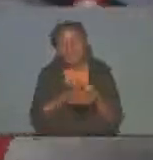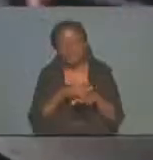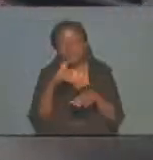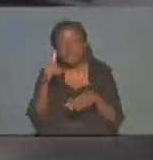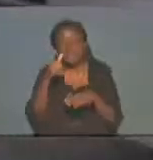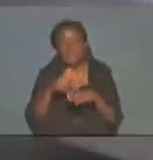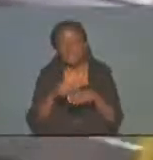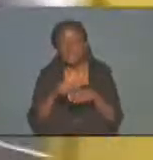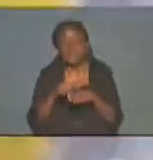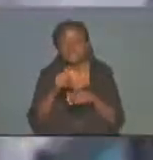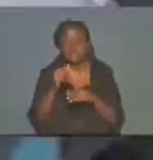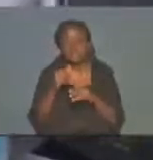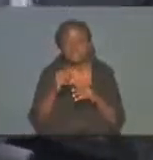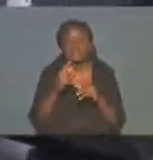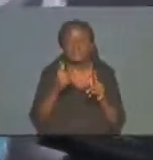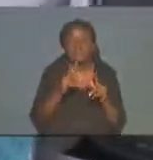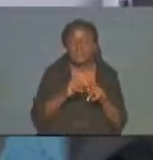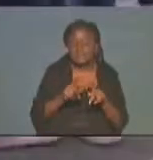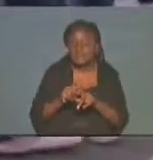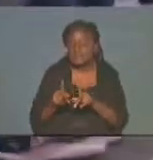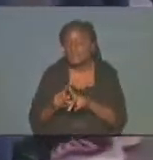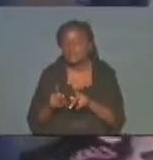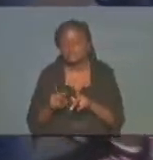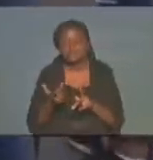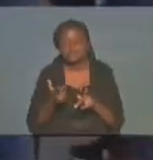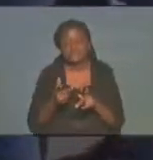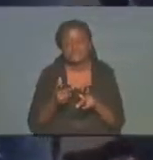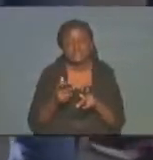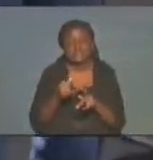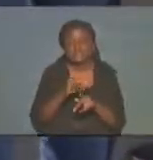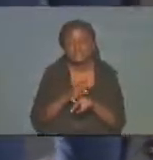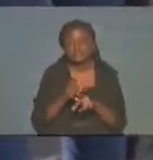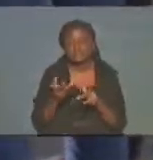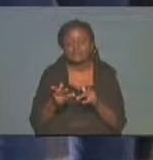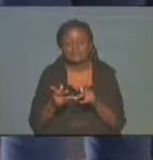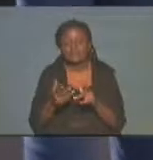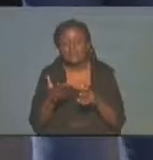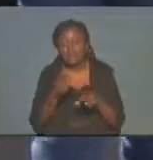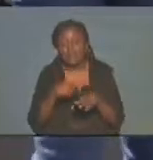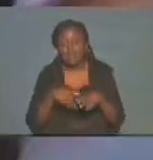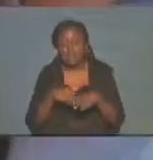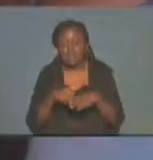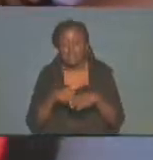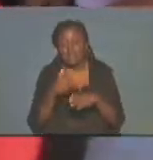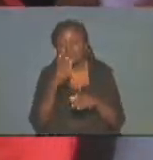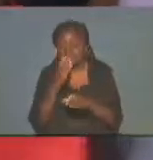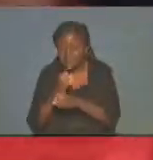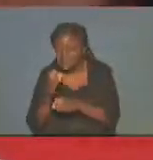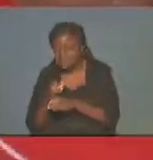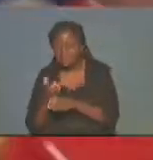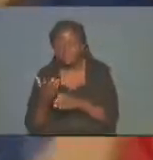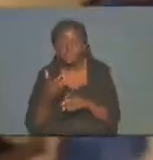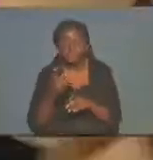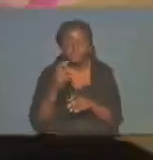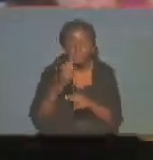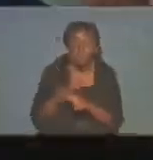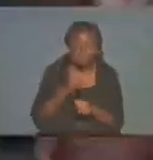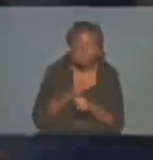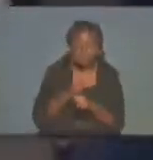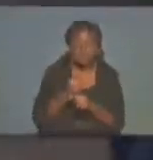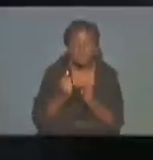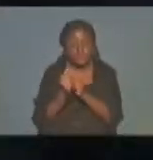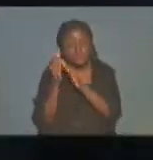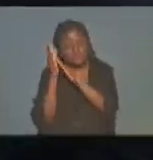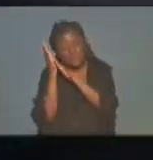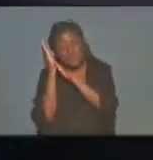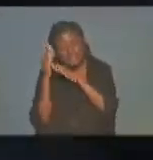bringing in vehicles with all the bells and whistles, trucks with beds that move, and a crew straight from the station that covers the Bahamas